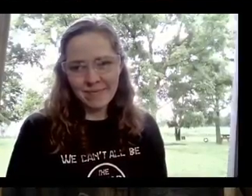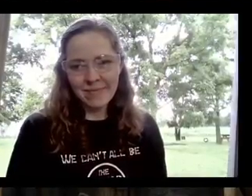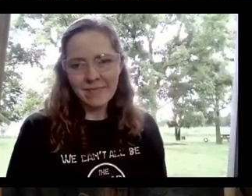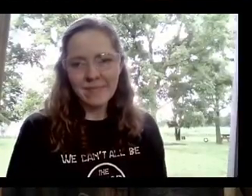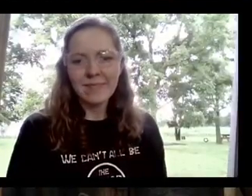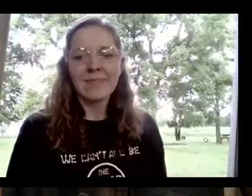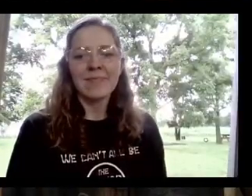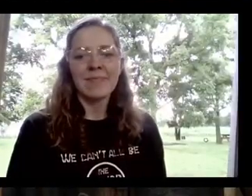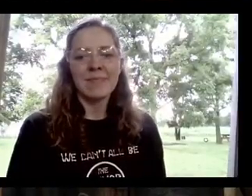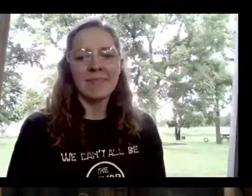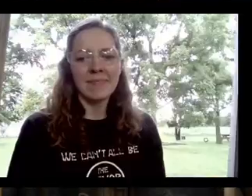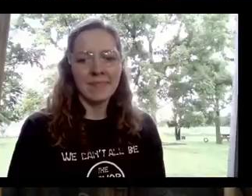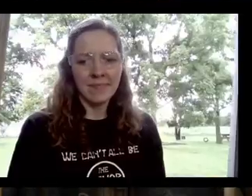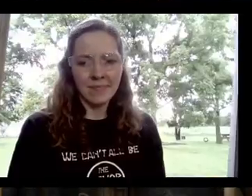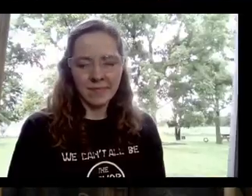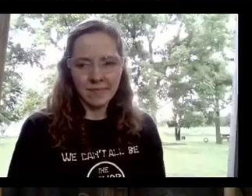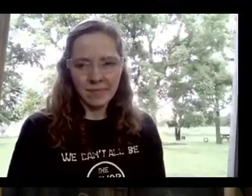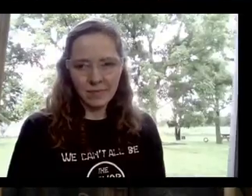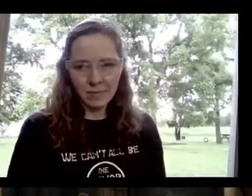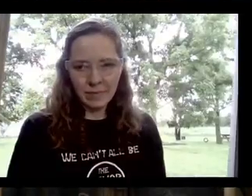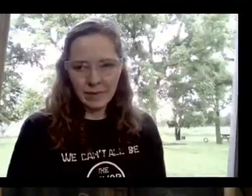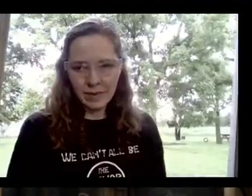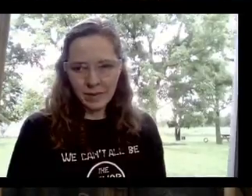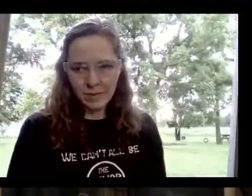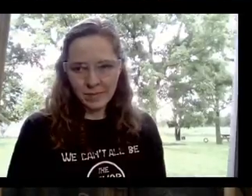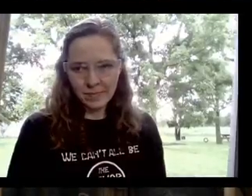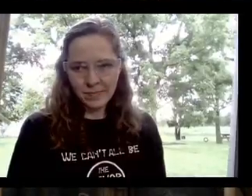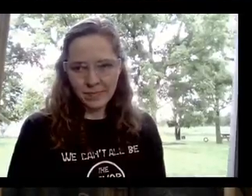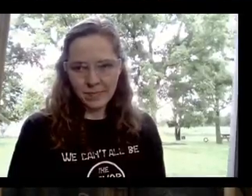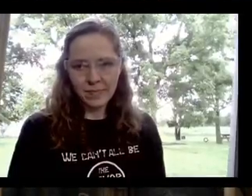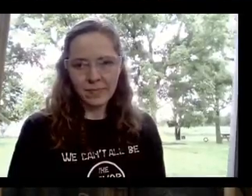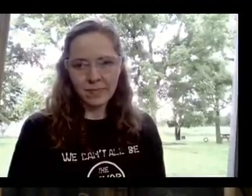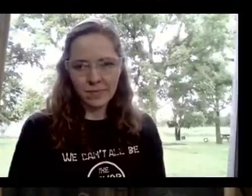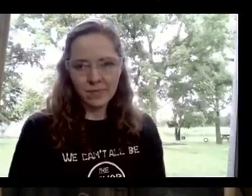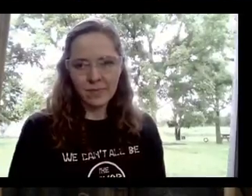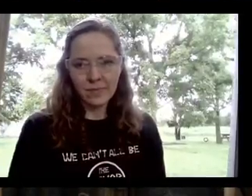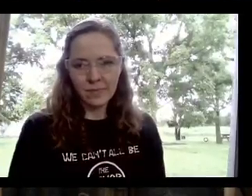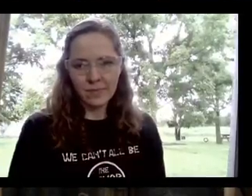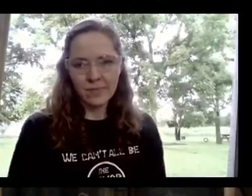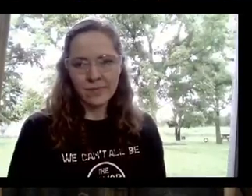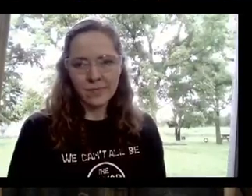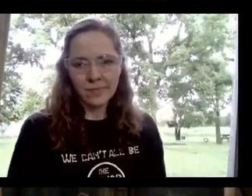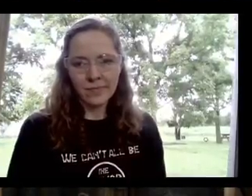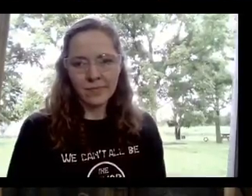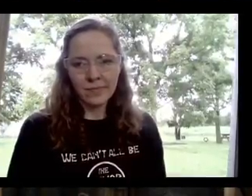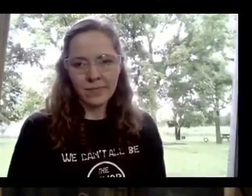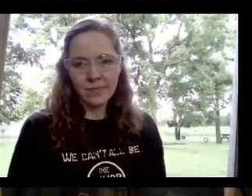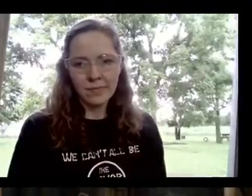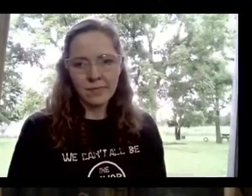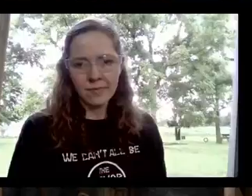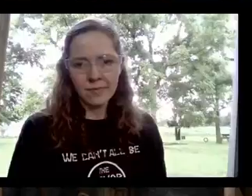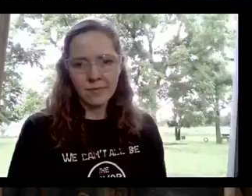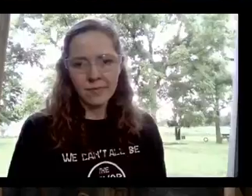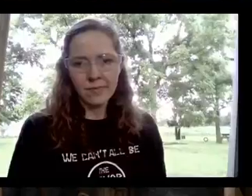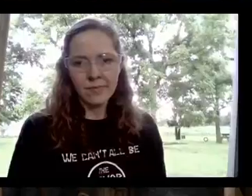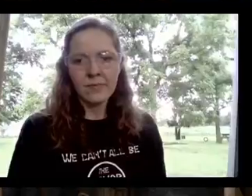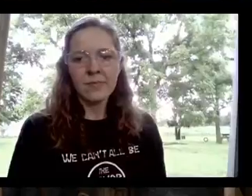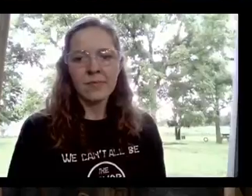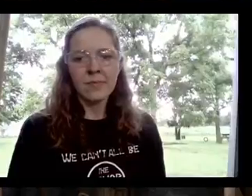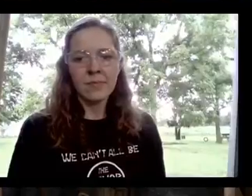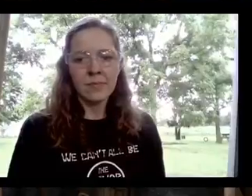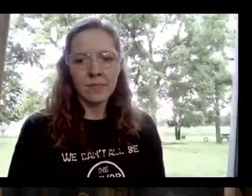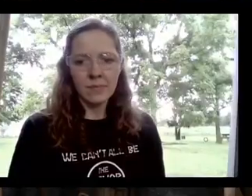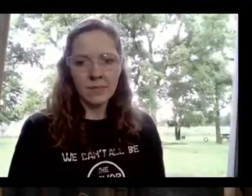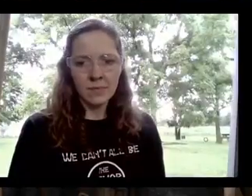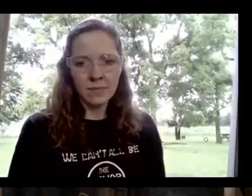have considered doing a decent-sized anvil before. It is one of my projects I